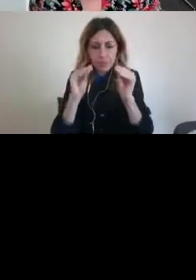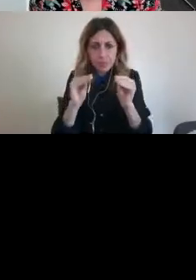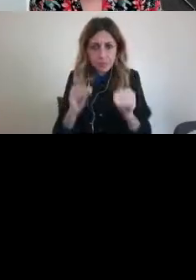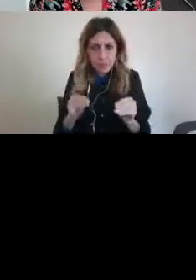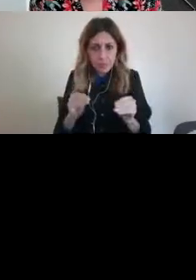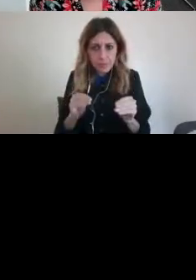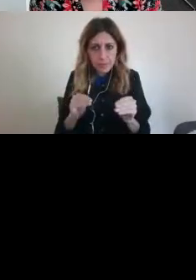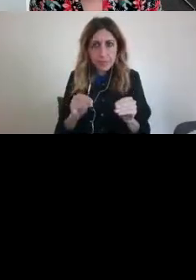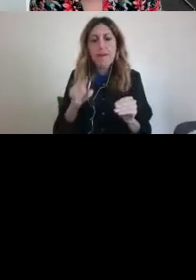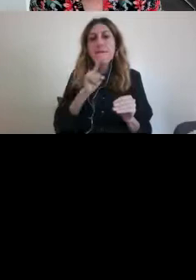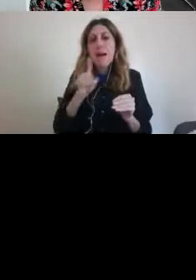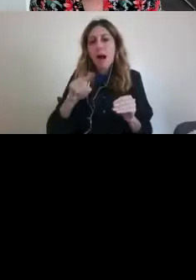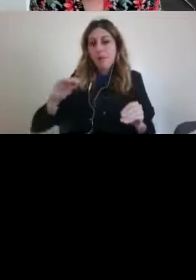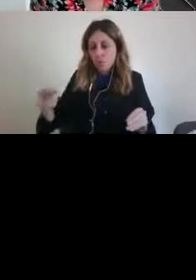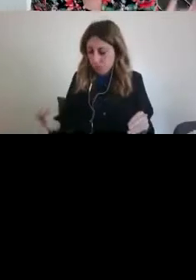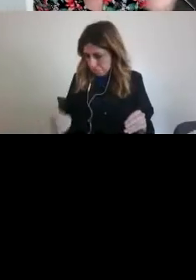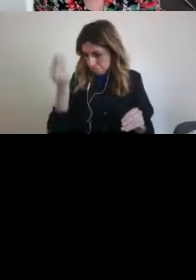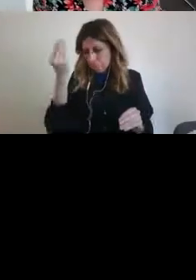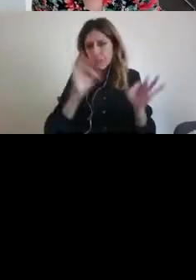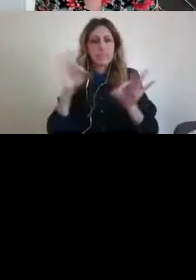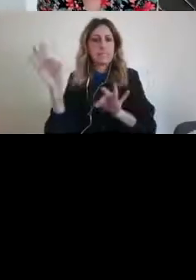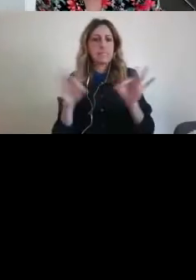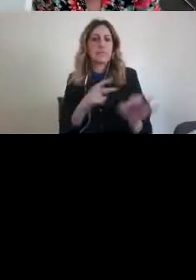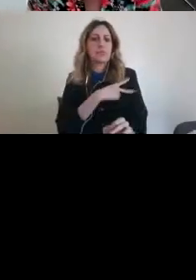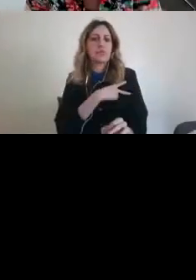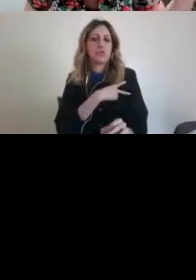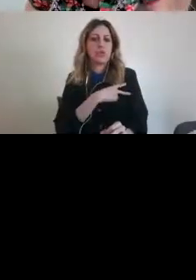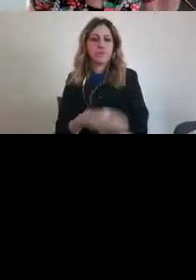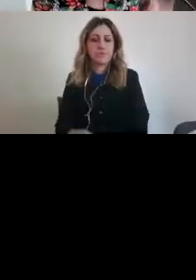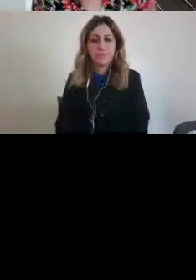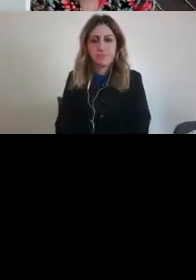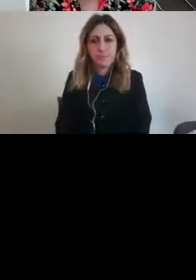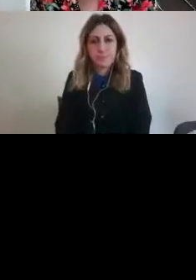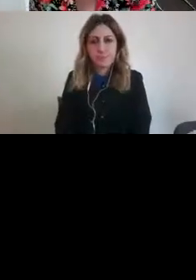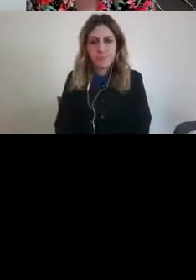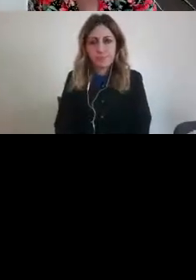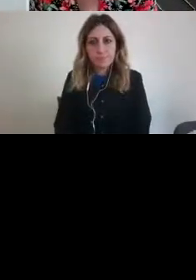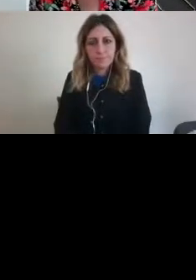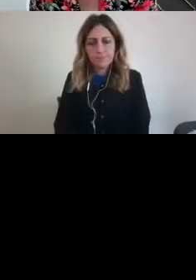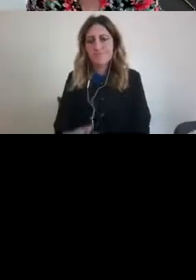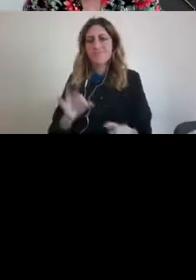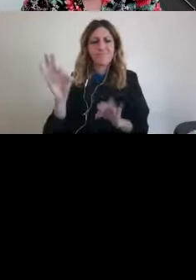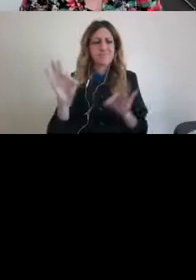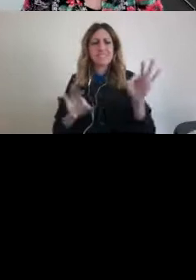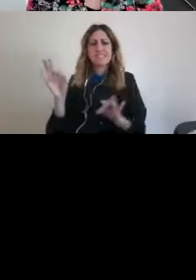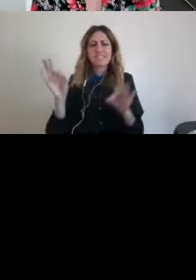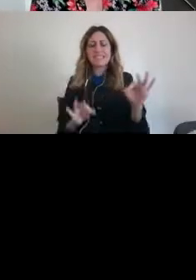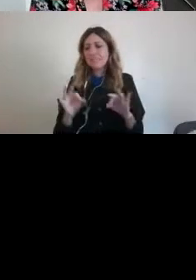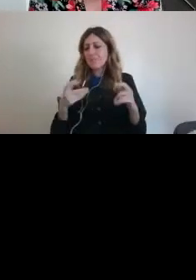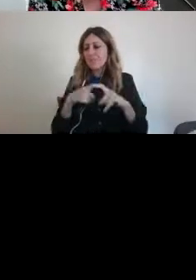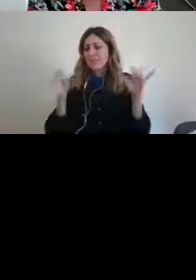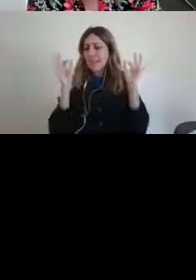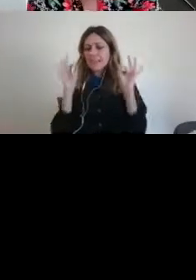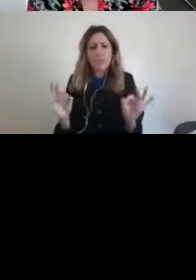right schema output. So what's in it for you? What do you get with this schema thingy?